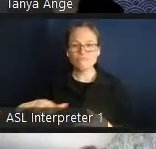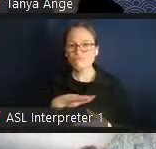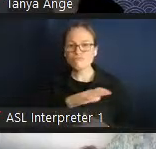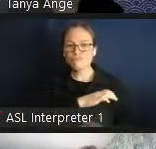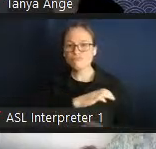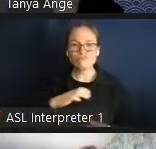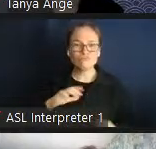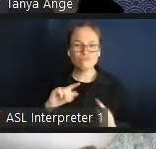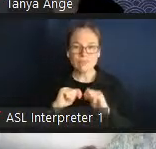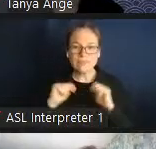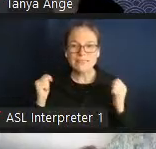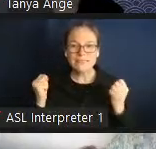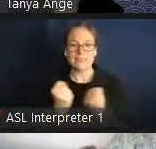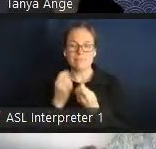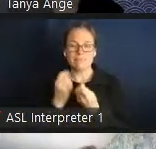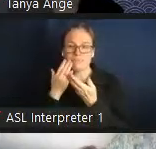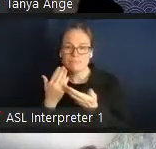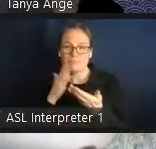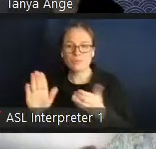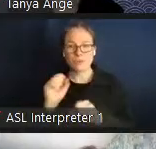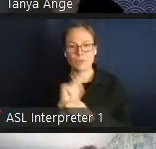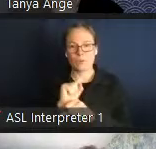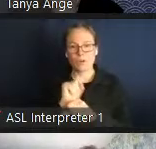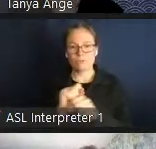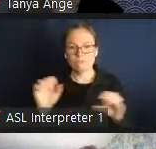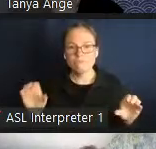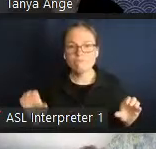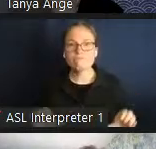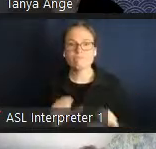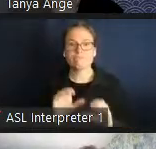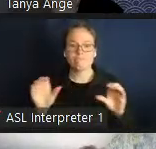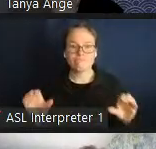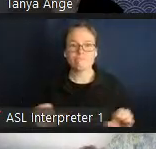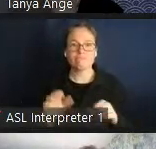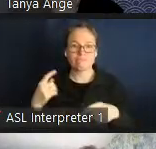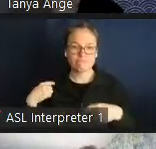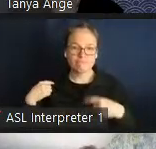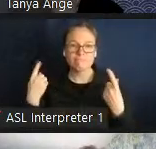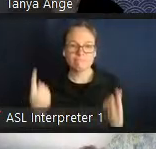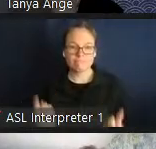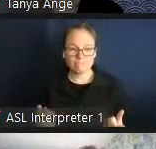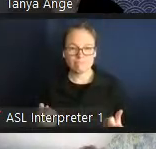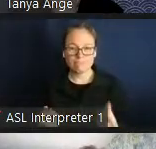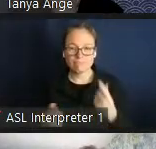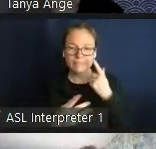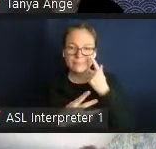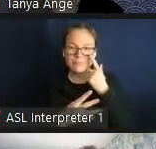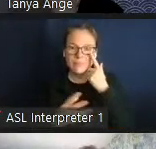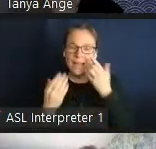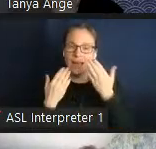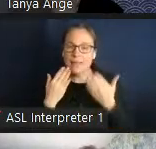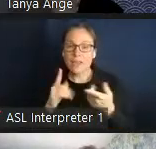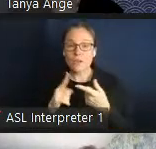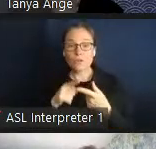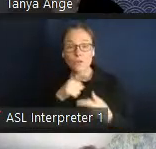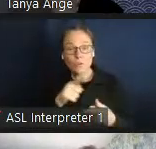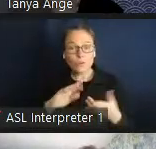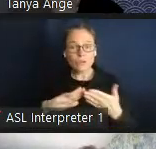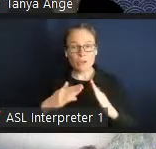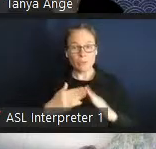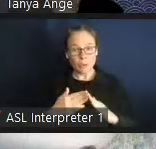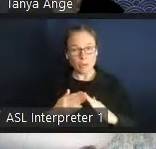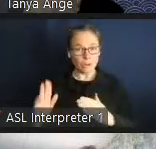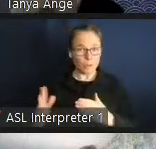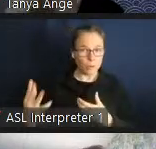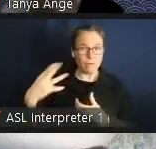team for the work that you've done bringing us this budget. And I also want to thank our community for the engagement that